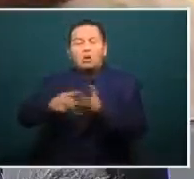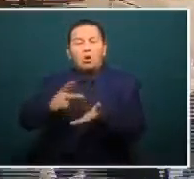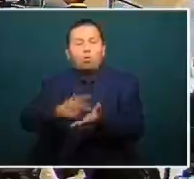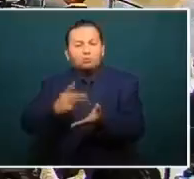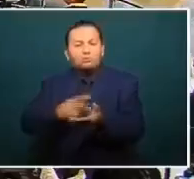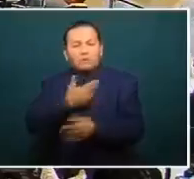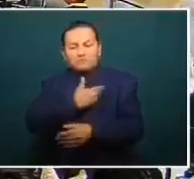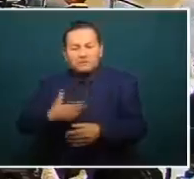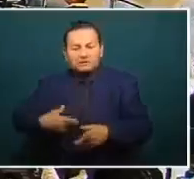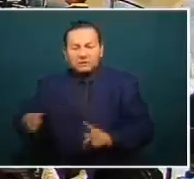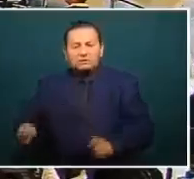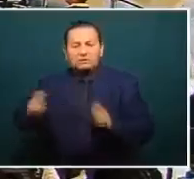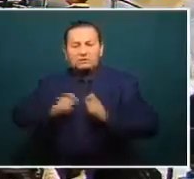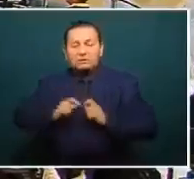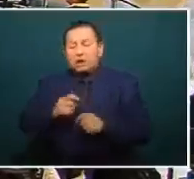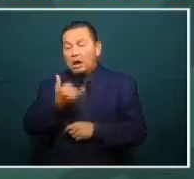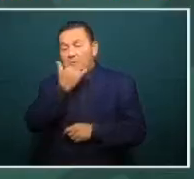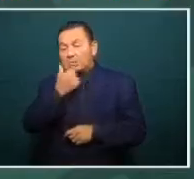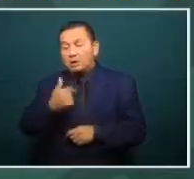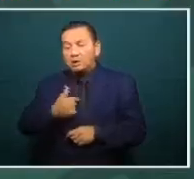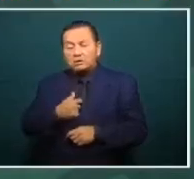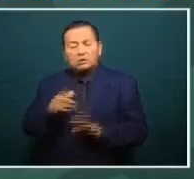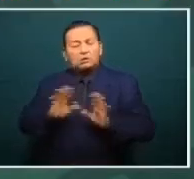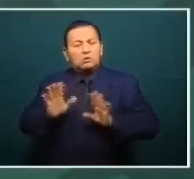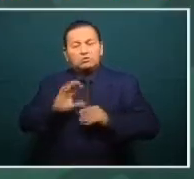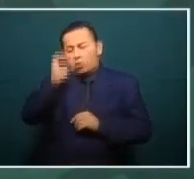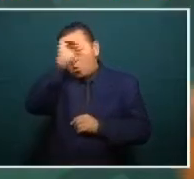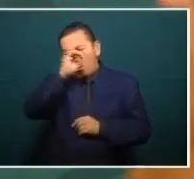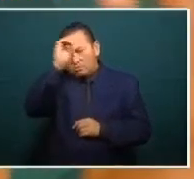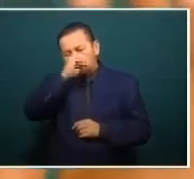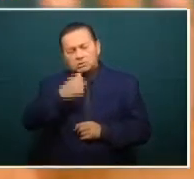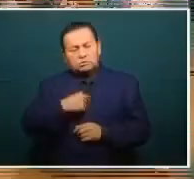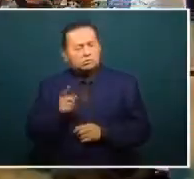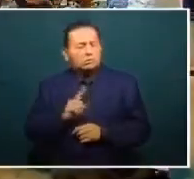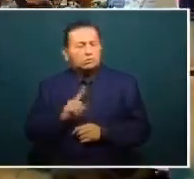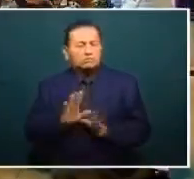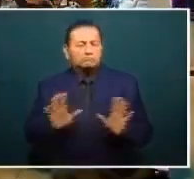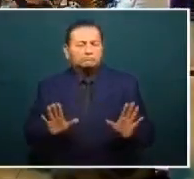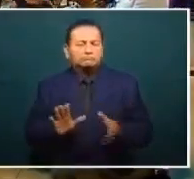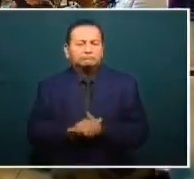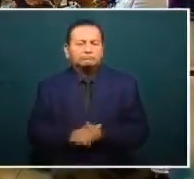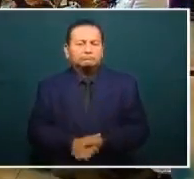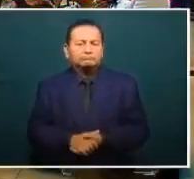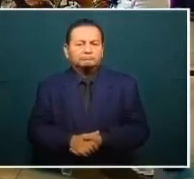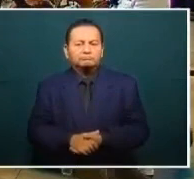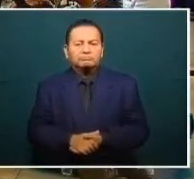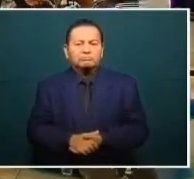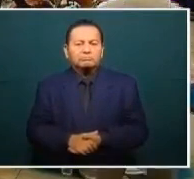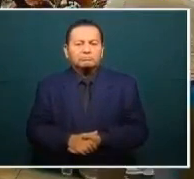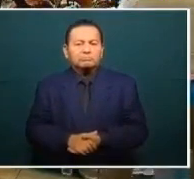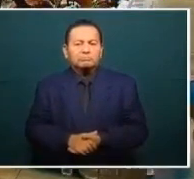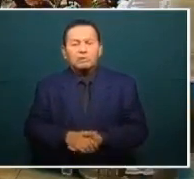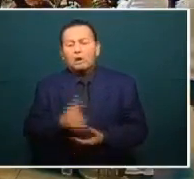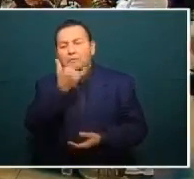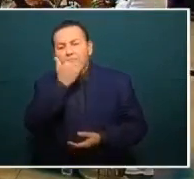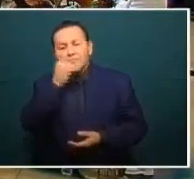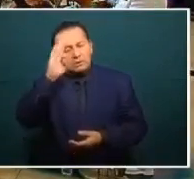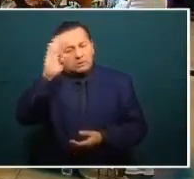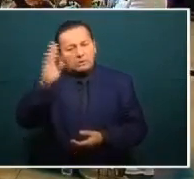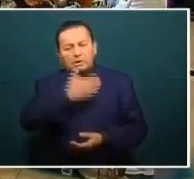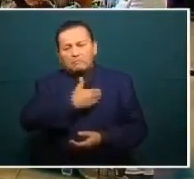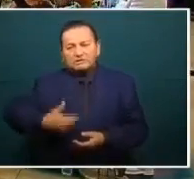Oh, so he's already announced his re-election. He didn't even know. He says, but I'm not going to give my opinion on that.